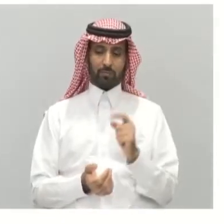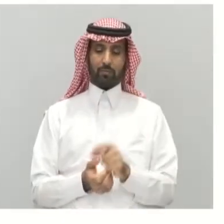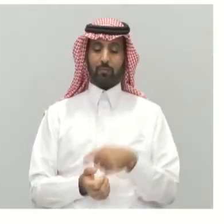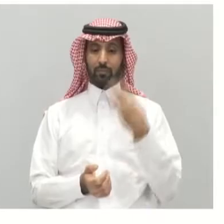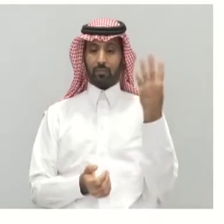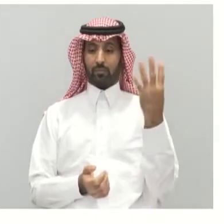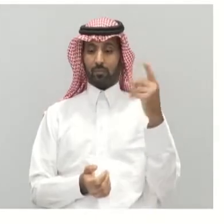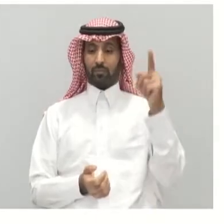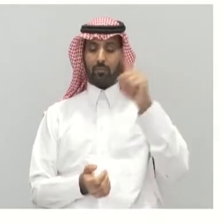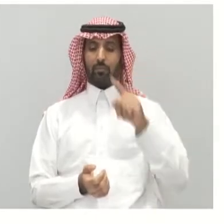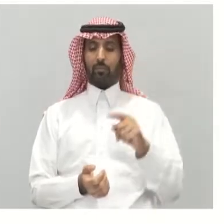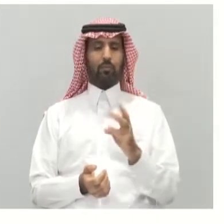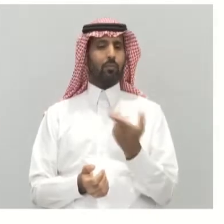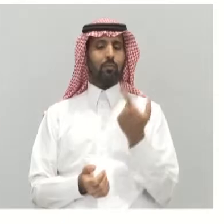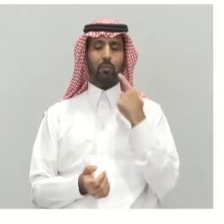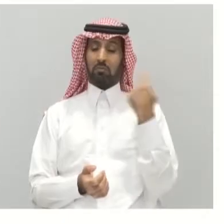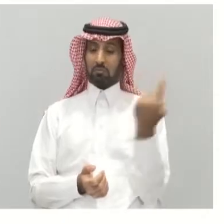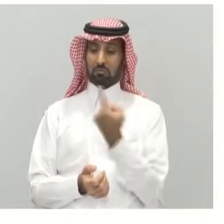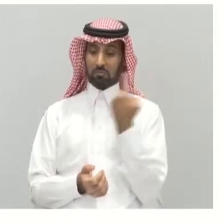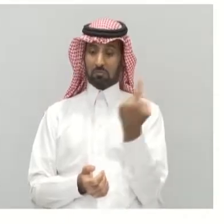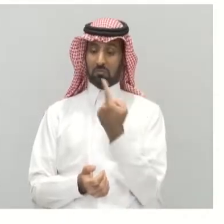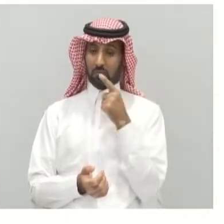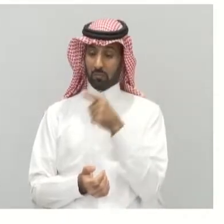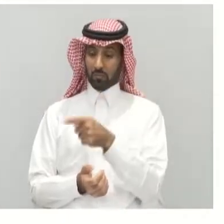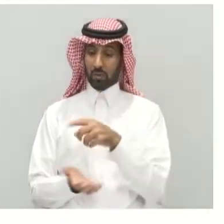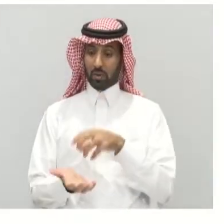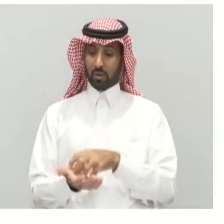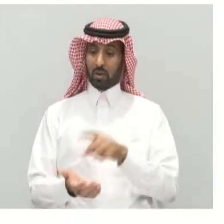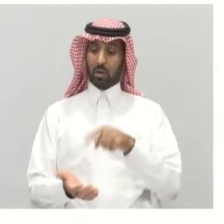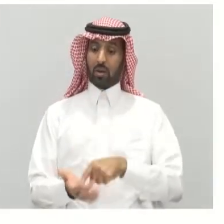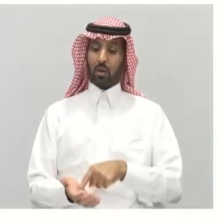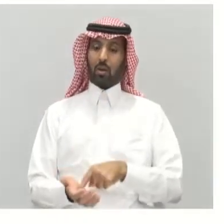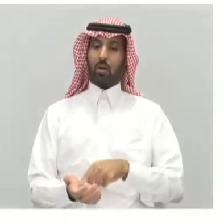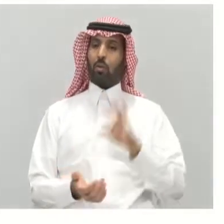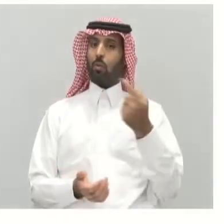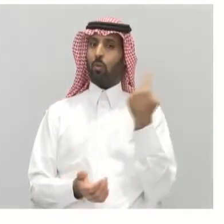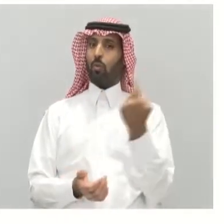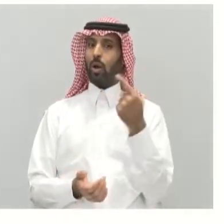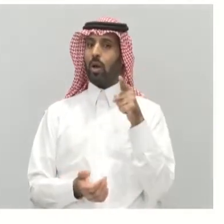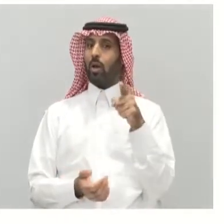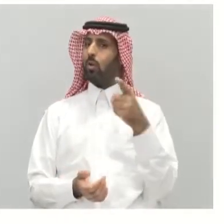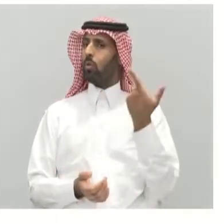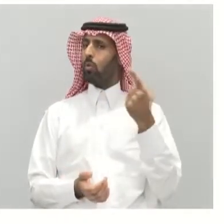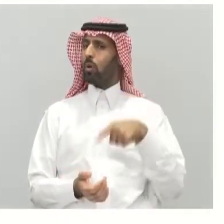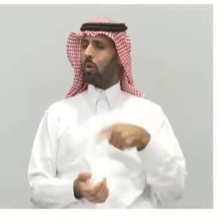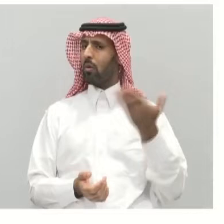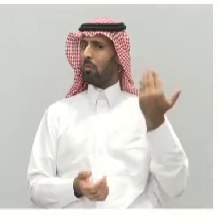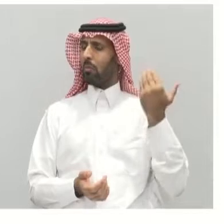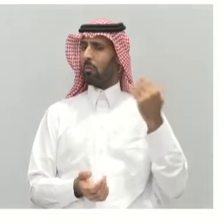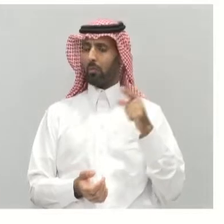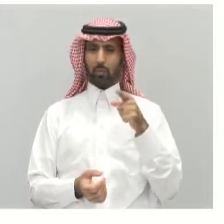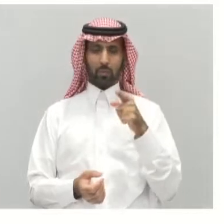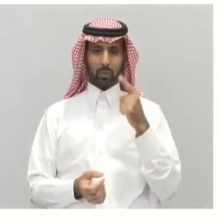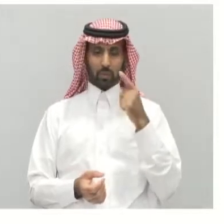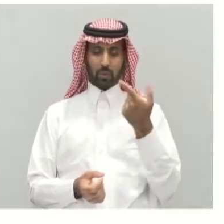four questions here. Where were you the day before yesterday? What did you